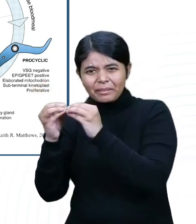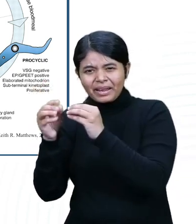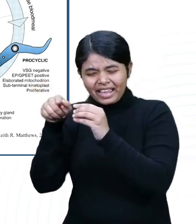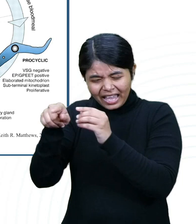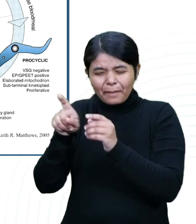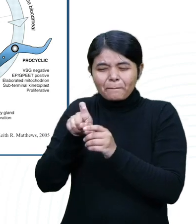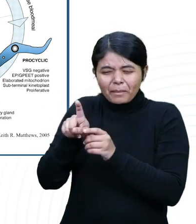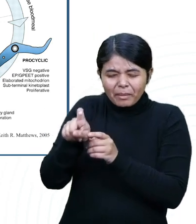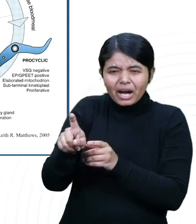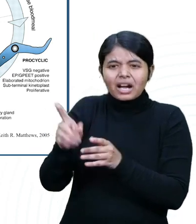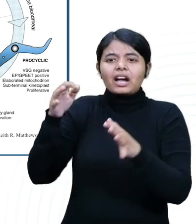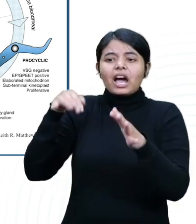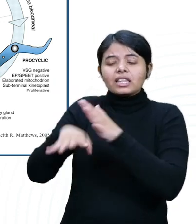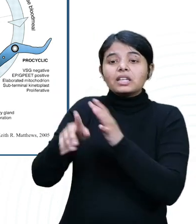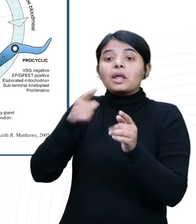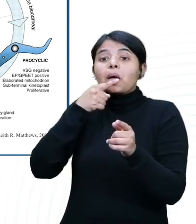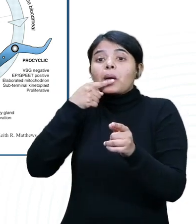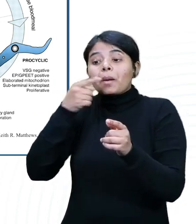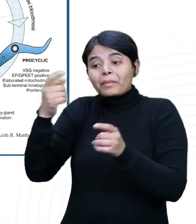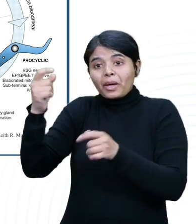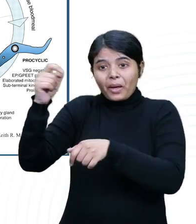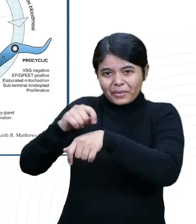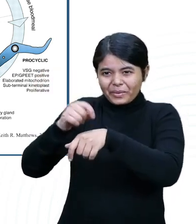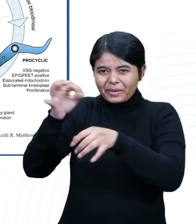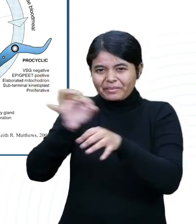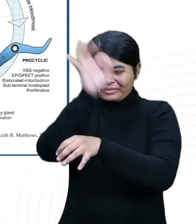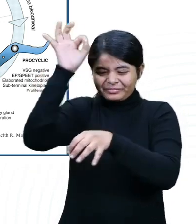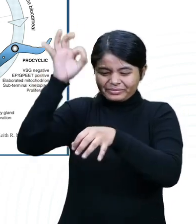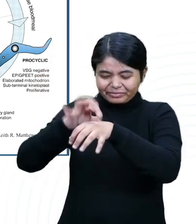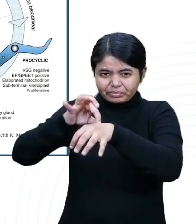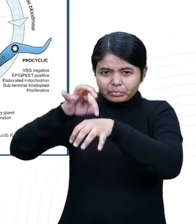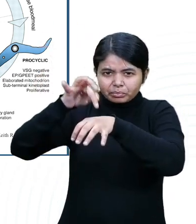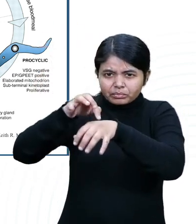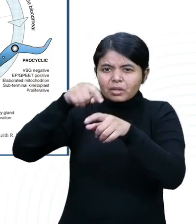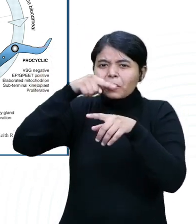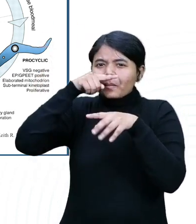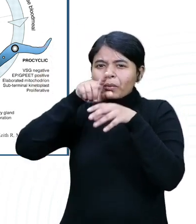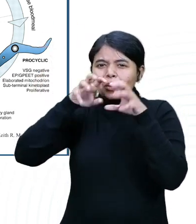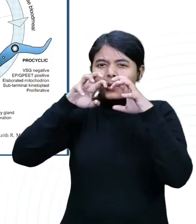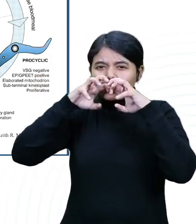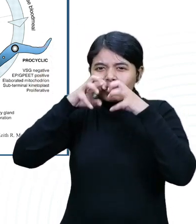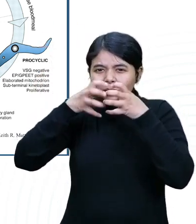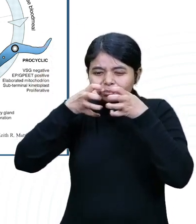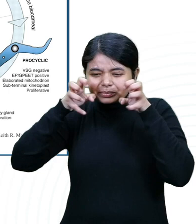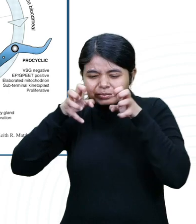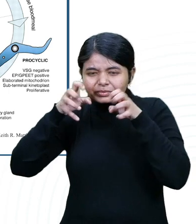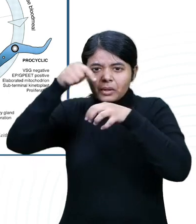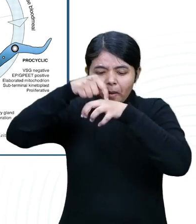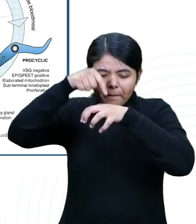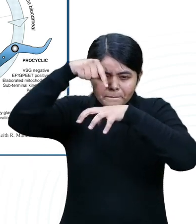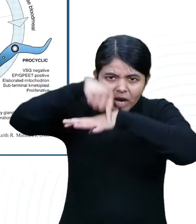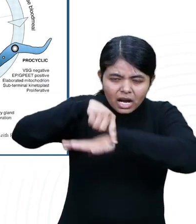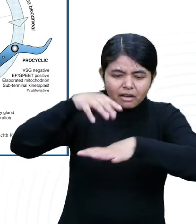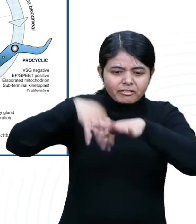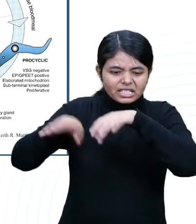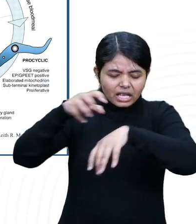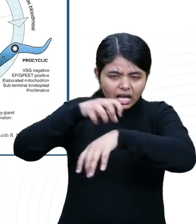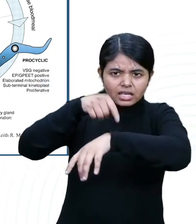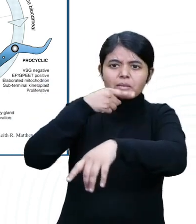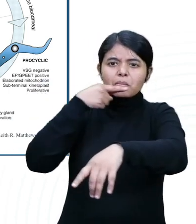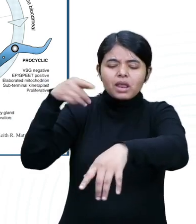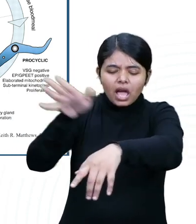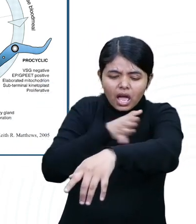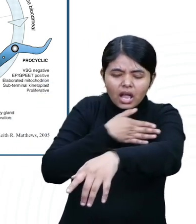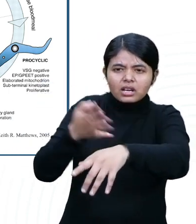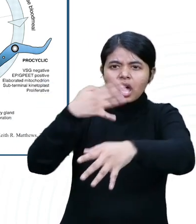Trypanosoma proliferates in the bloodstream of mammalian host, and therefore they are called as bloodstream form parasites, which are these ones.